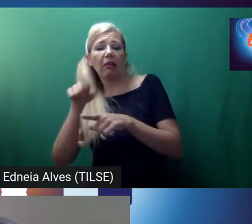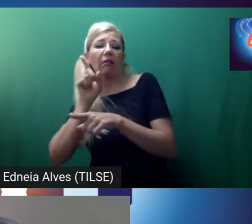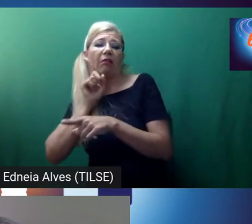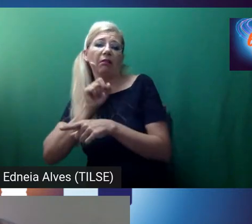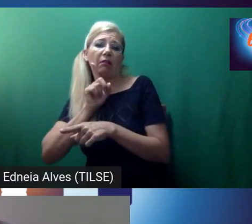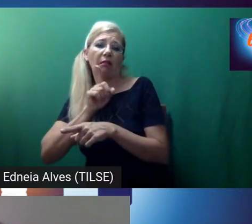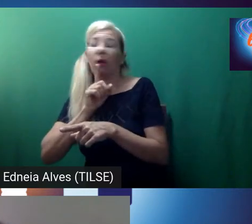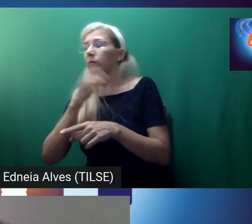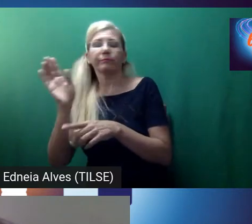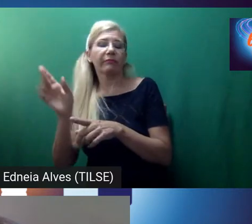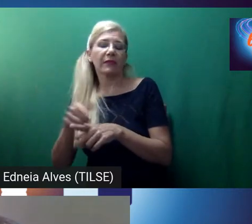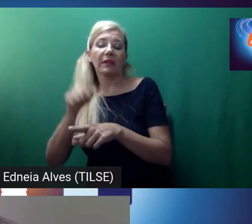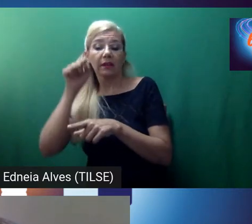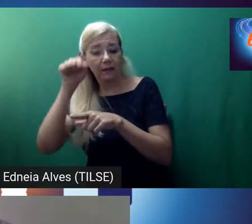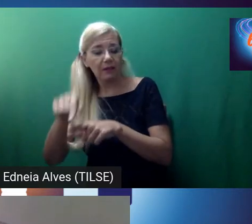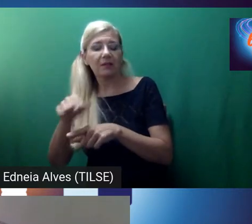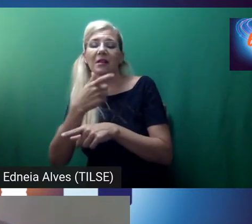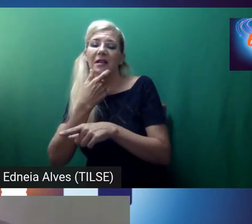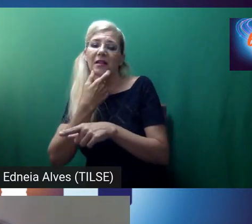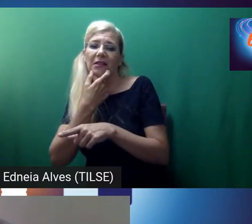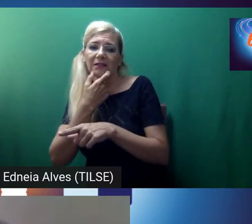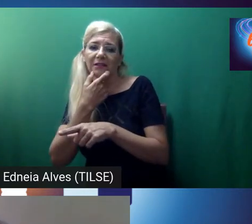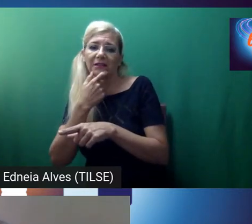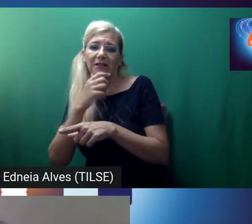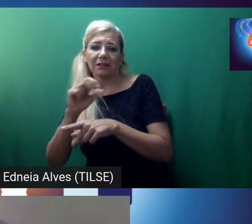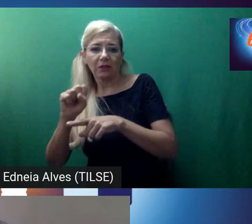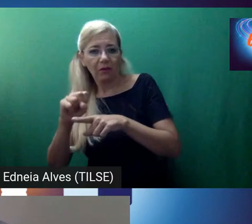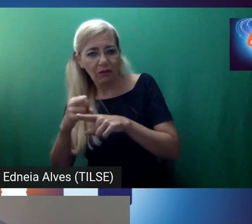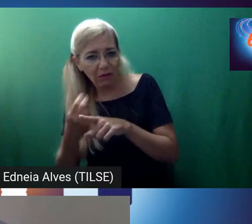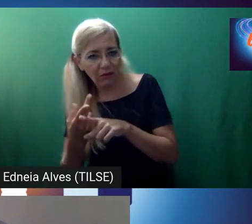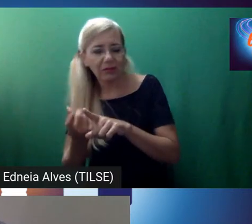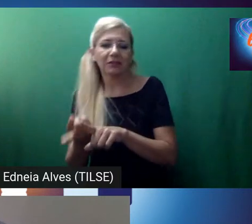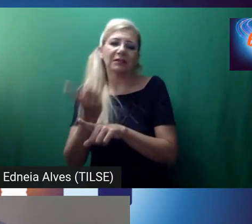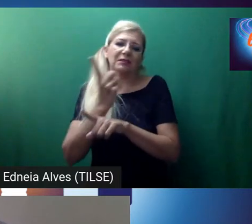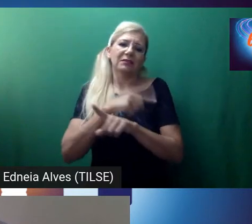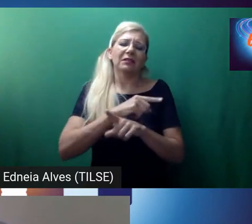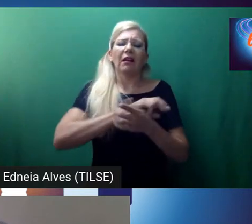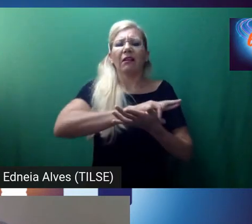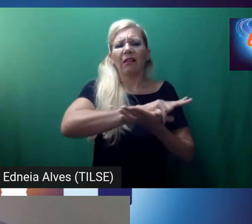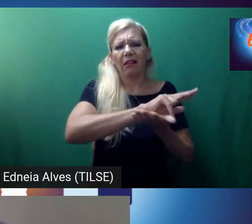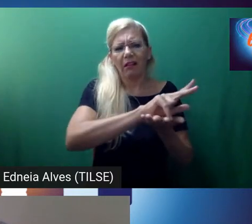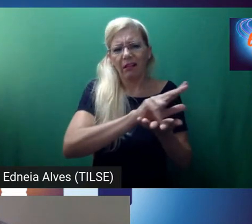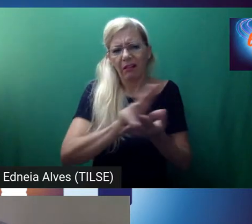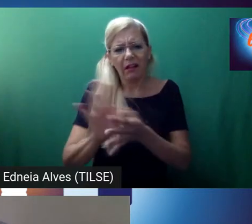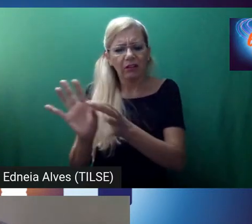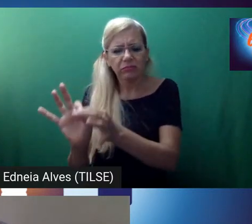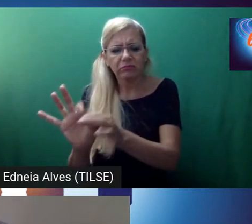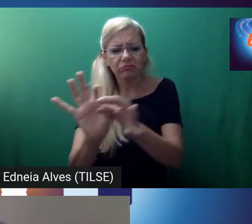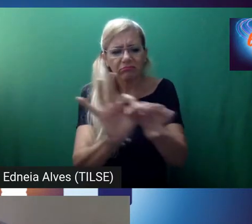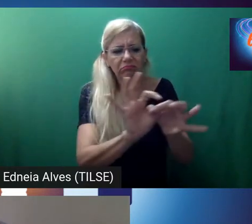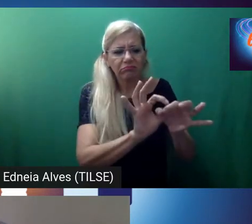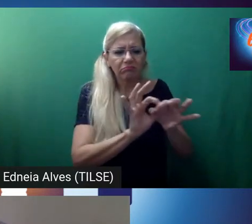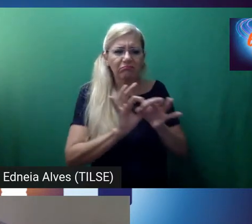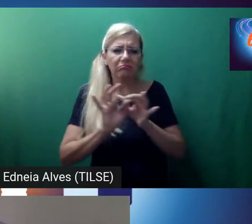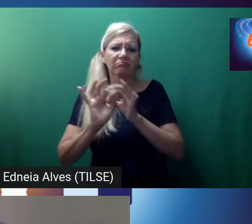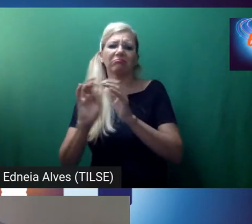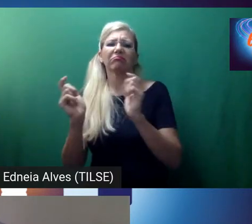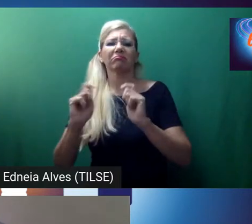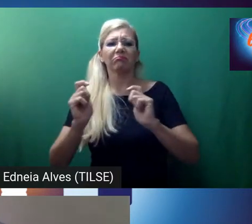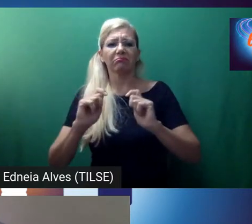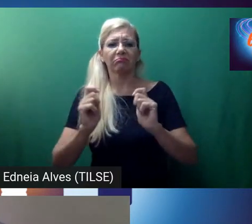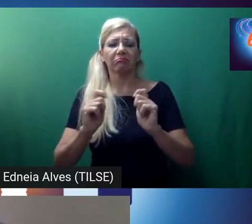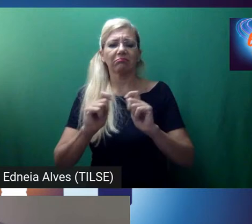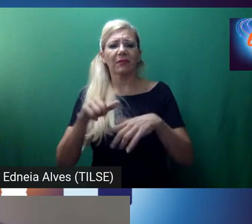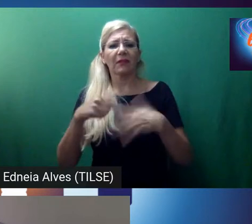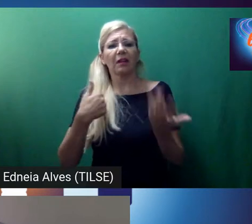different ways, right? So we can make lots of different connections. And I think that those are